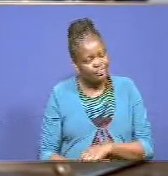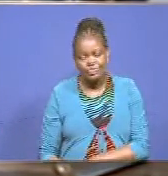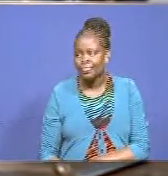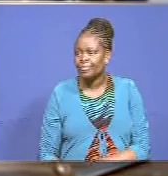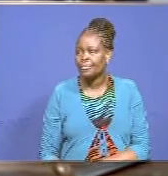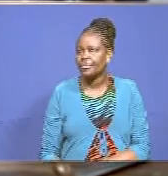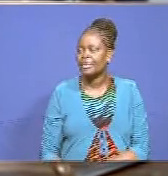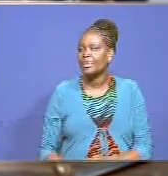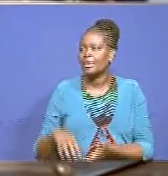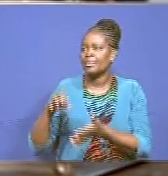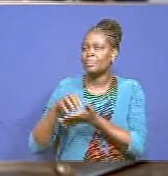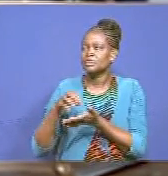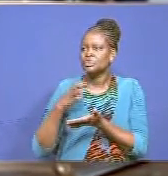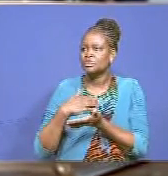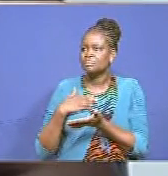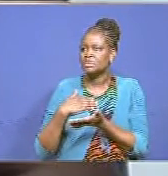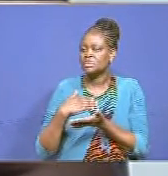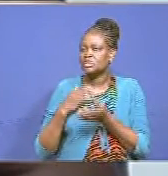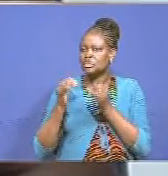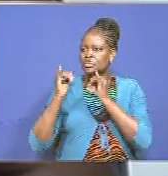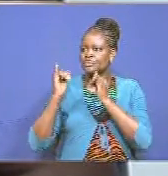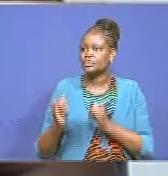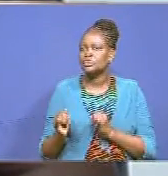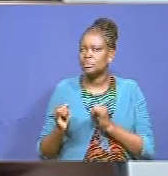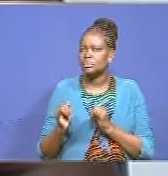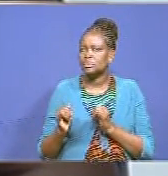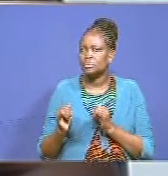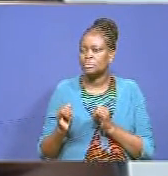On my position, individually, and